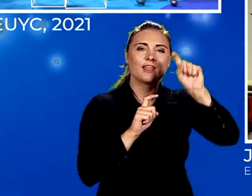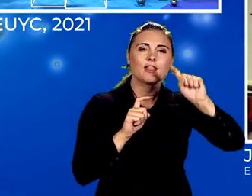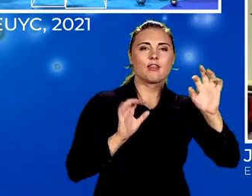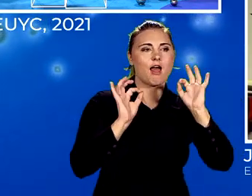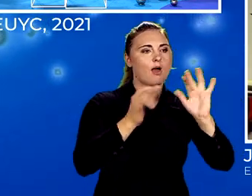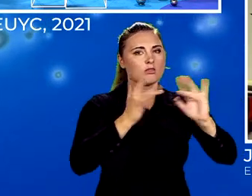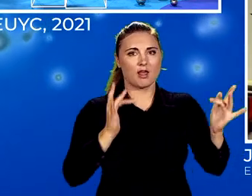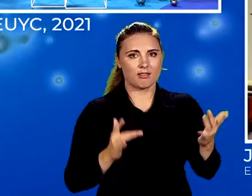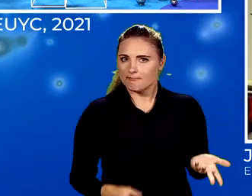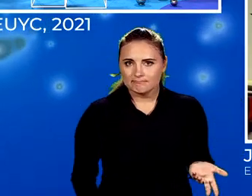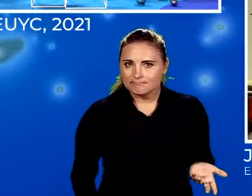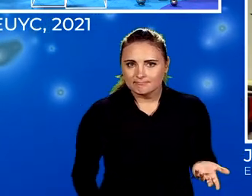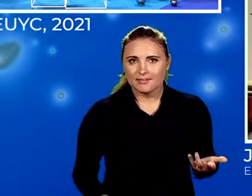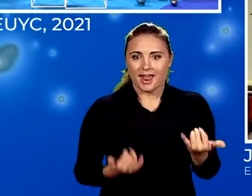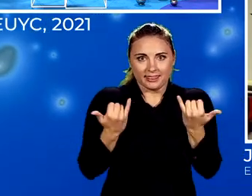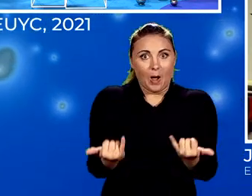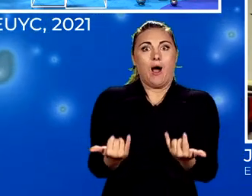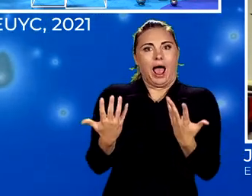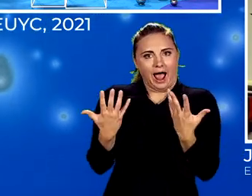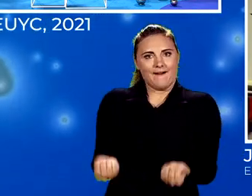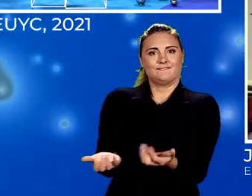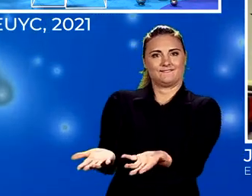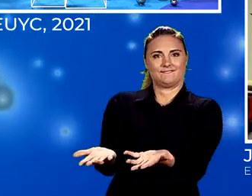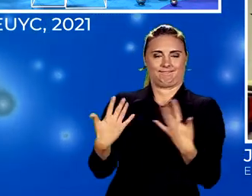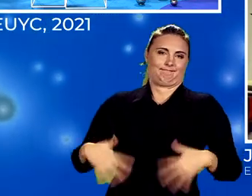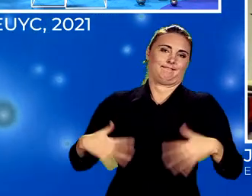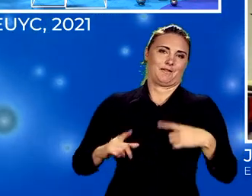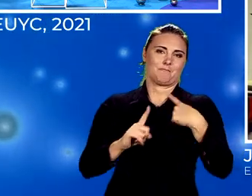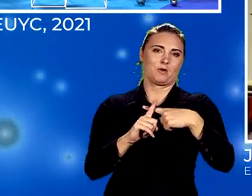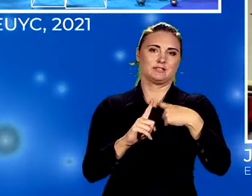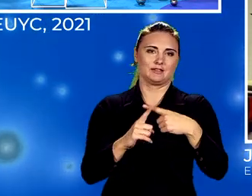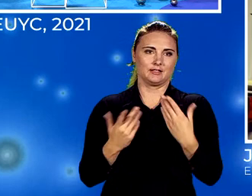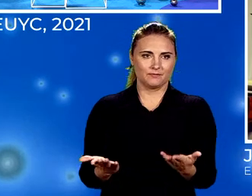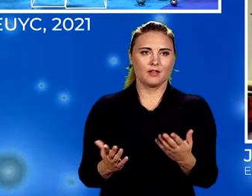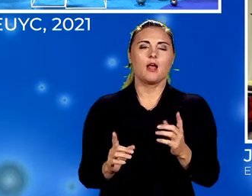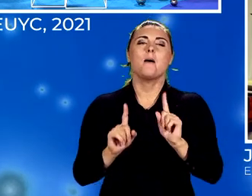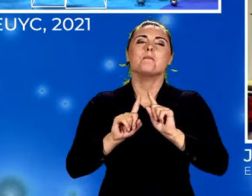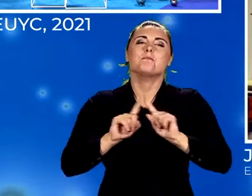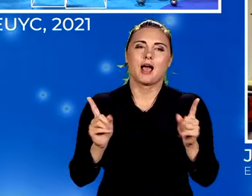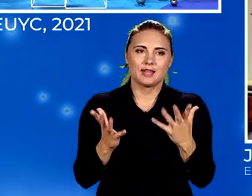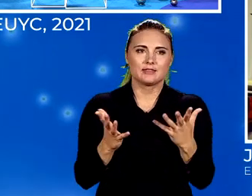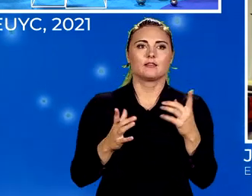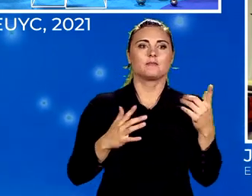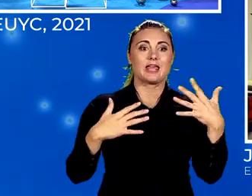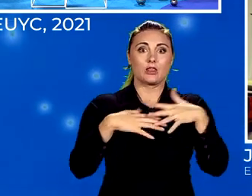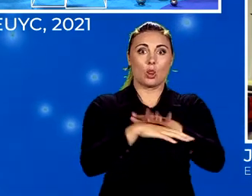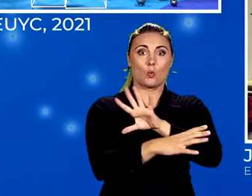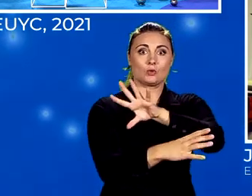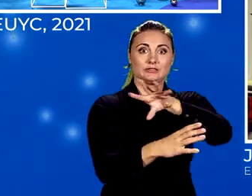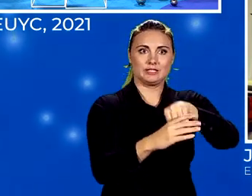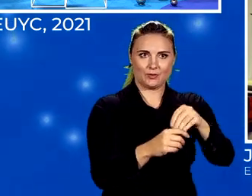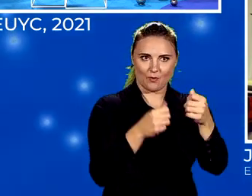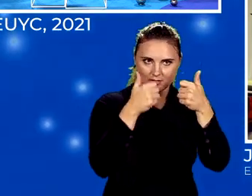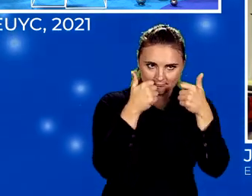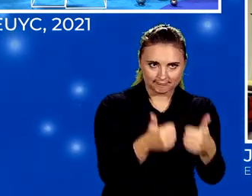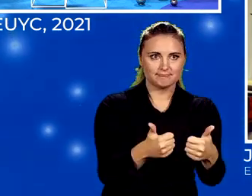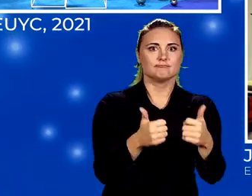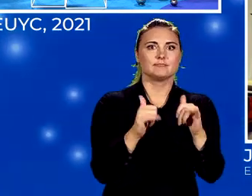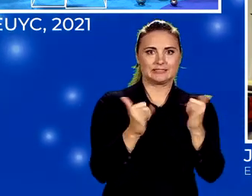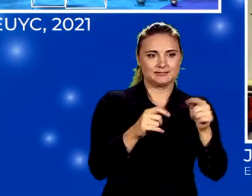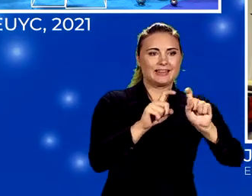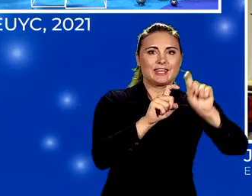included. But inclusion has been amplified through the digitalization that has happened during the